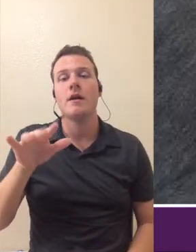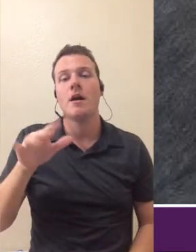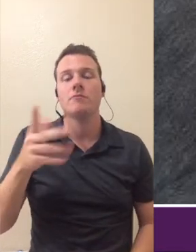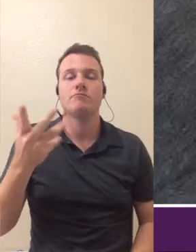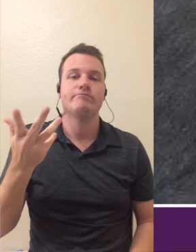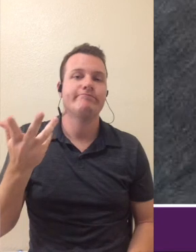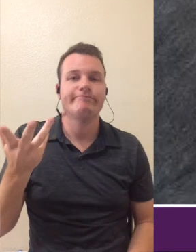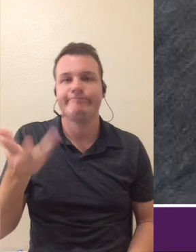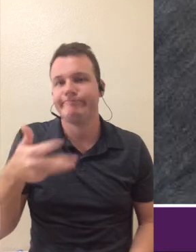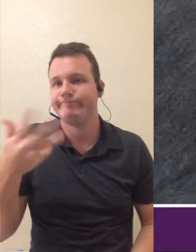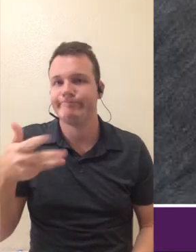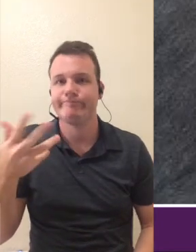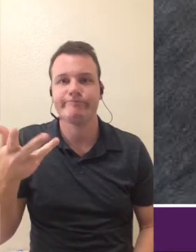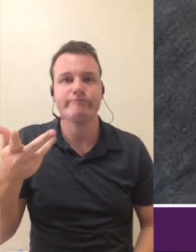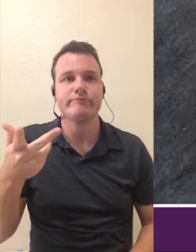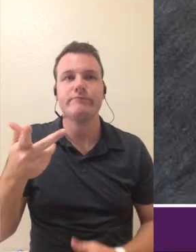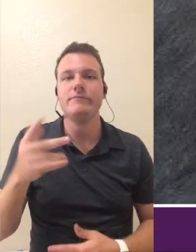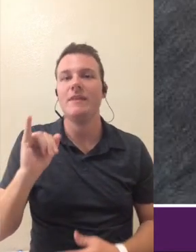of,